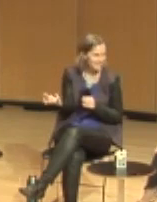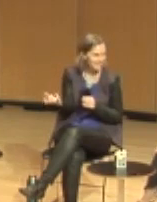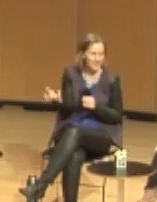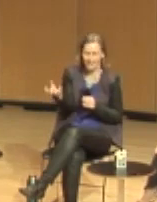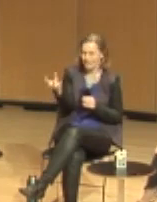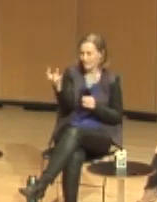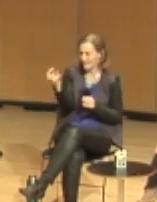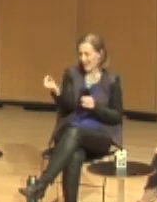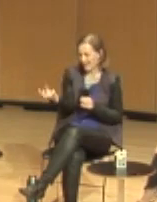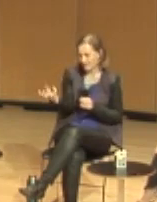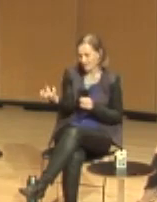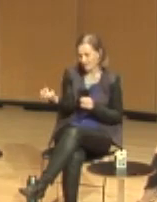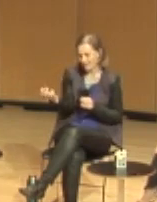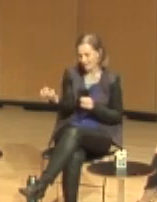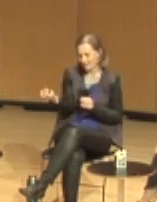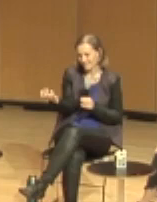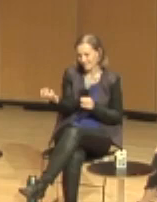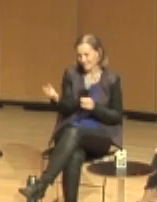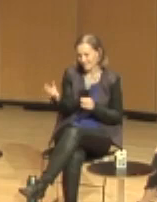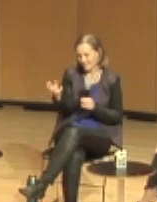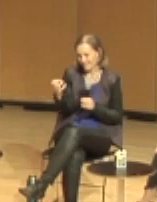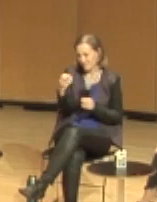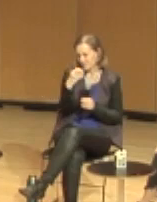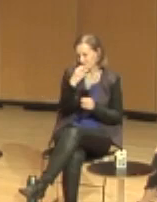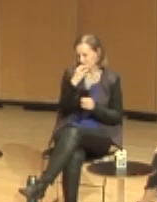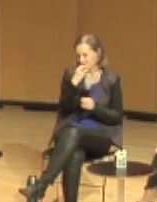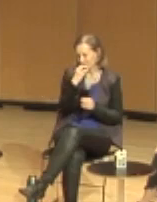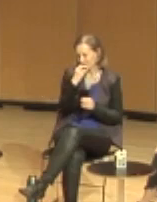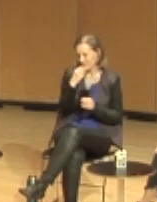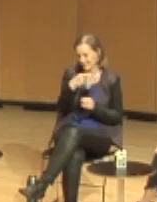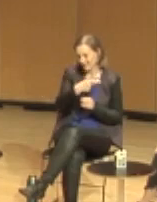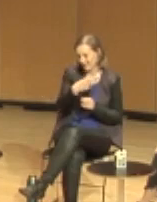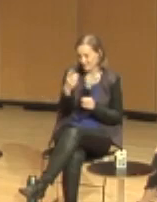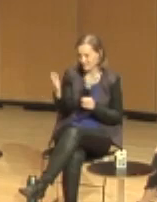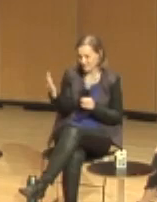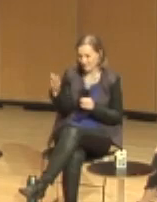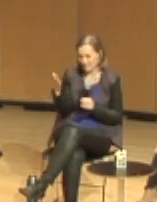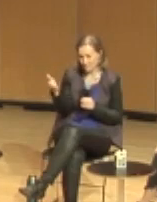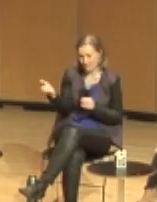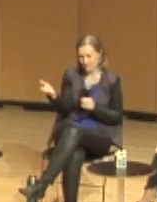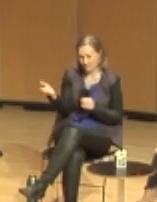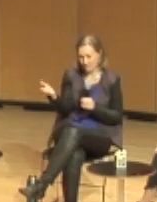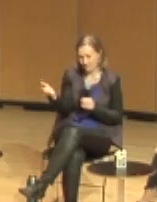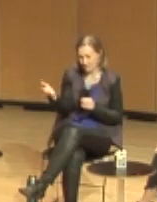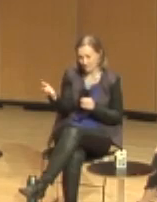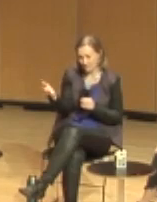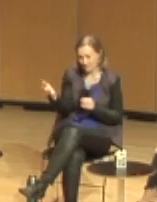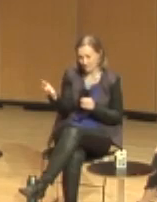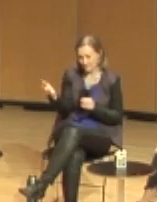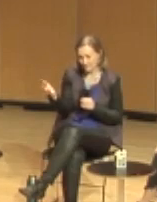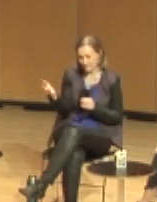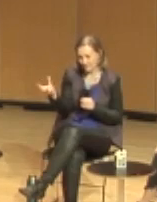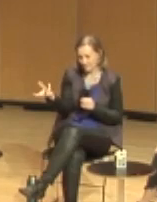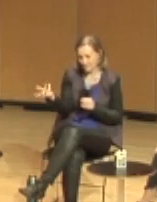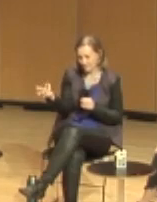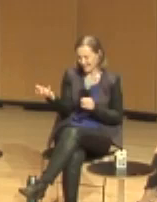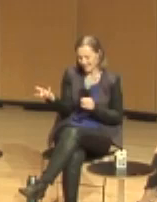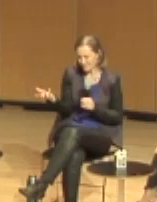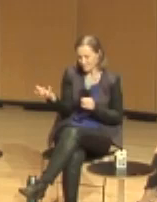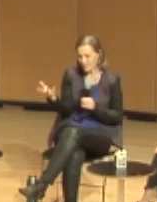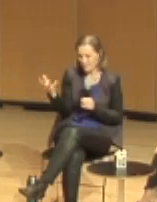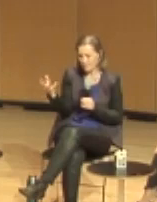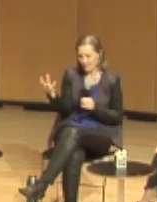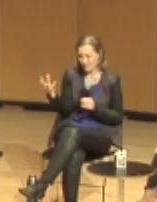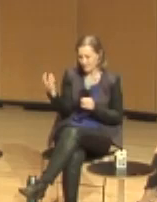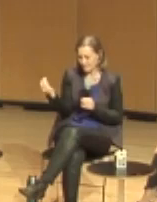subtext and there's action so it is kind of dealing with